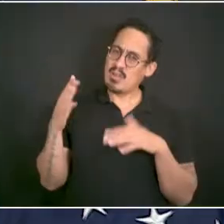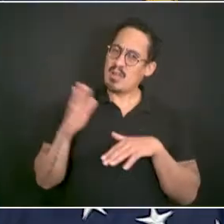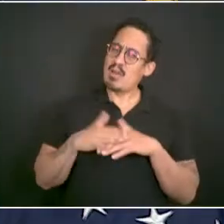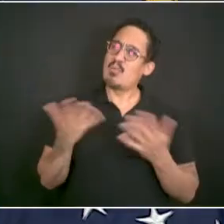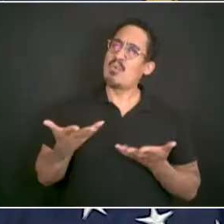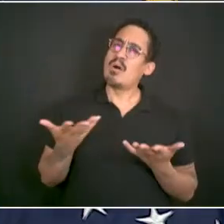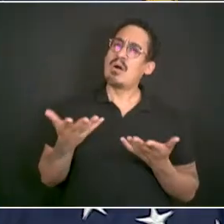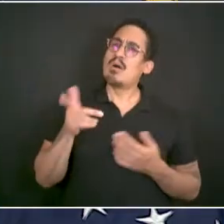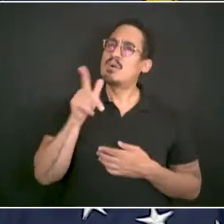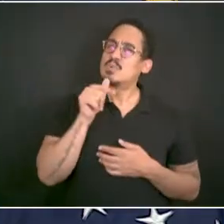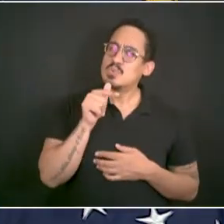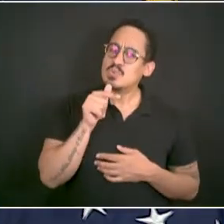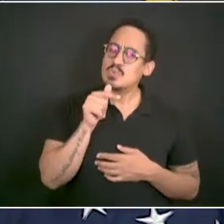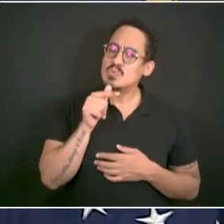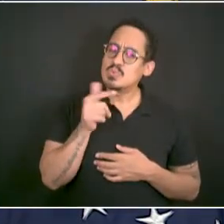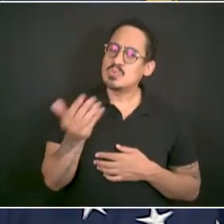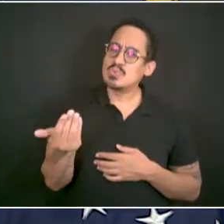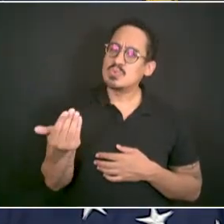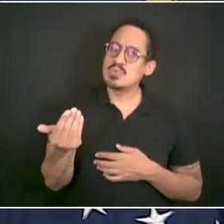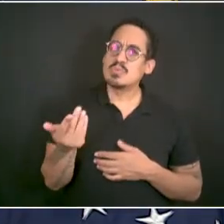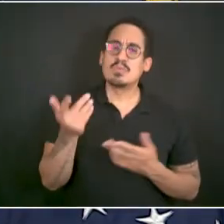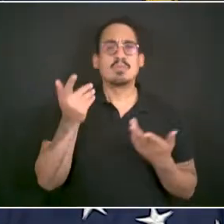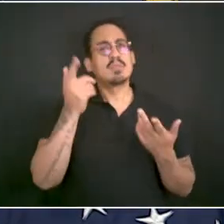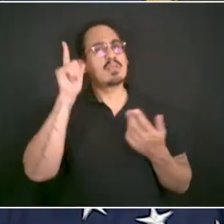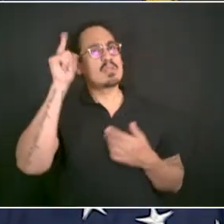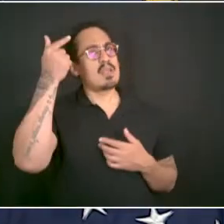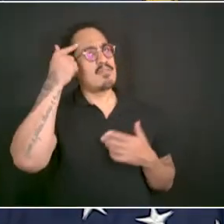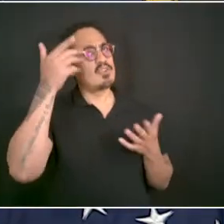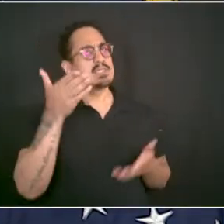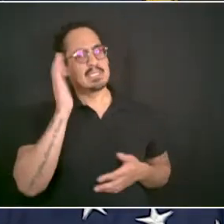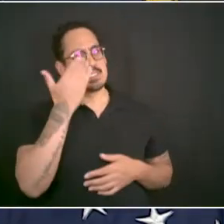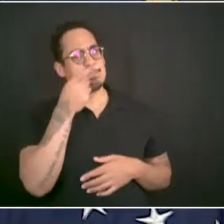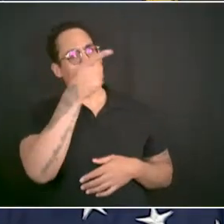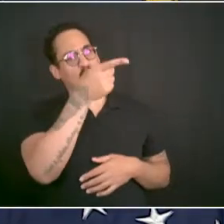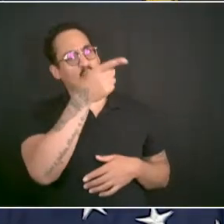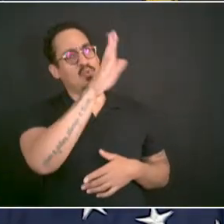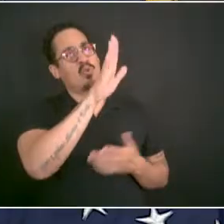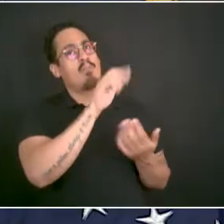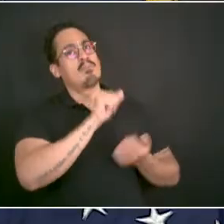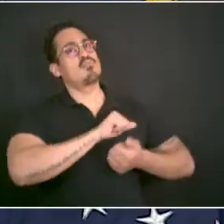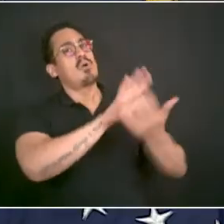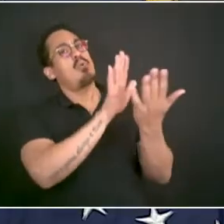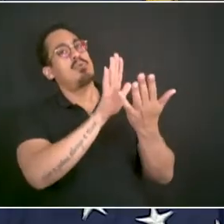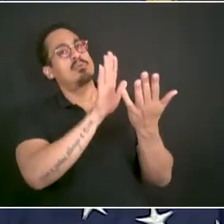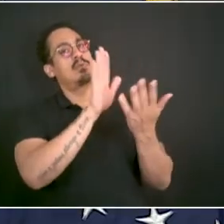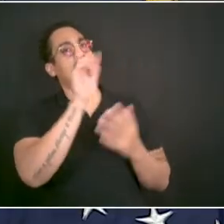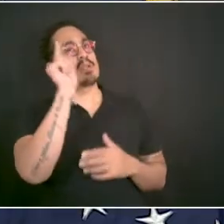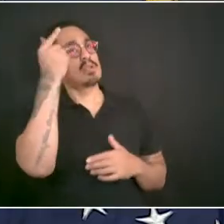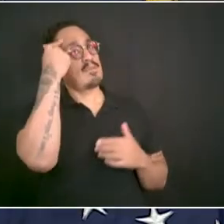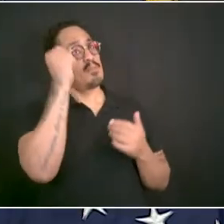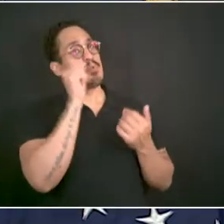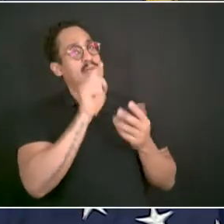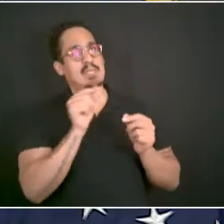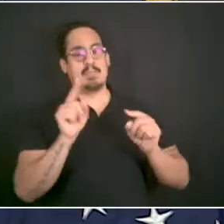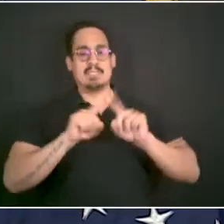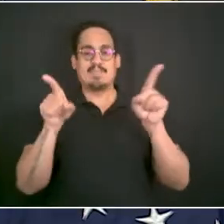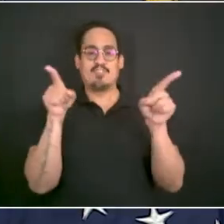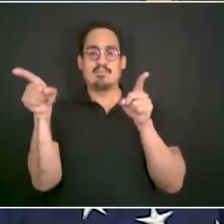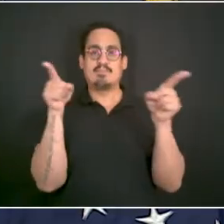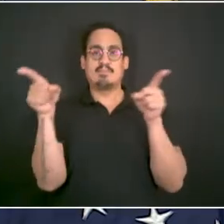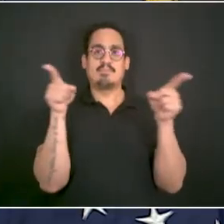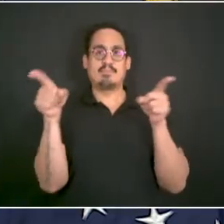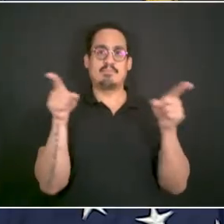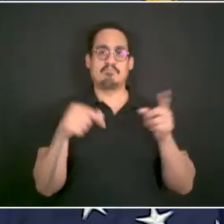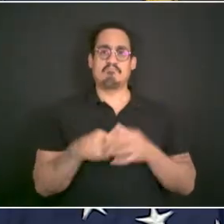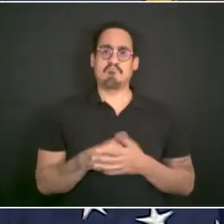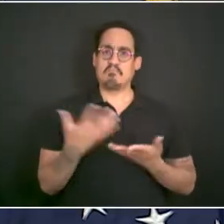on the approach to get the project back on track, I believe. I'm not sure where you saw the disagreement